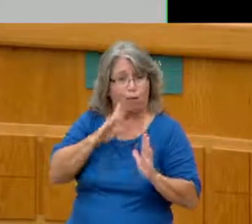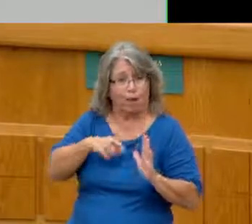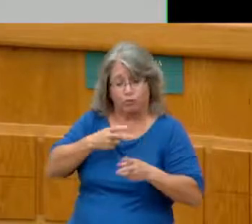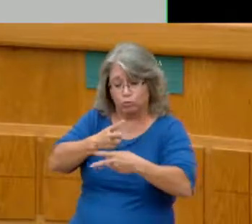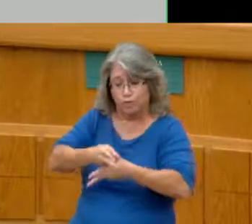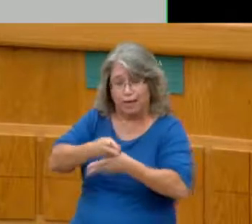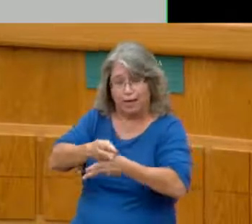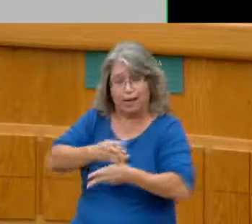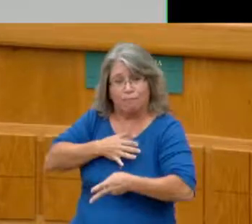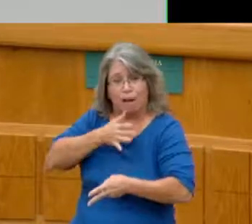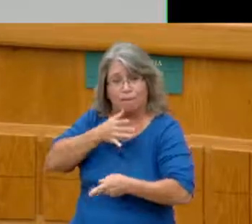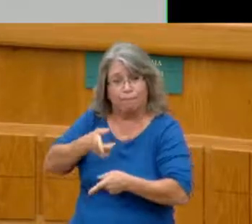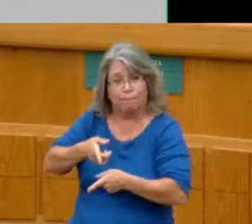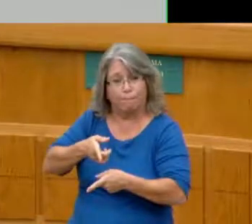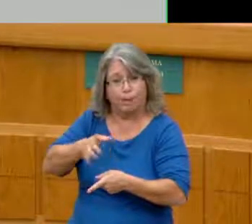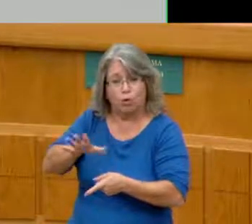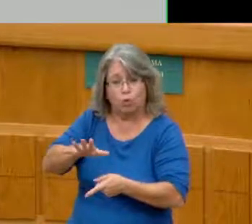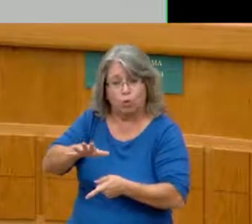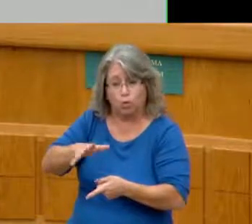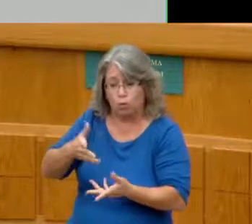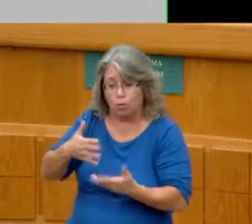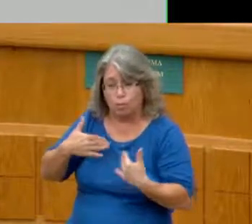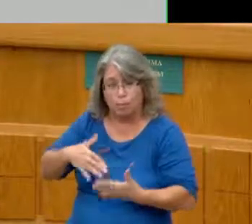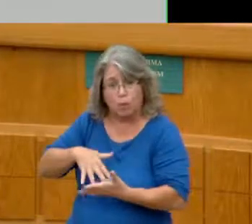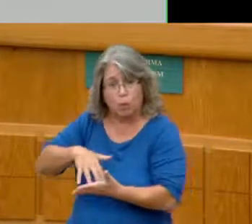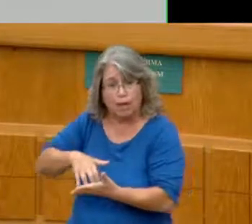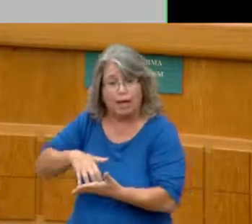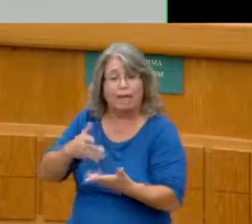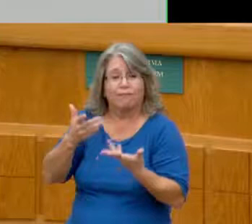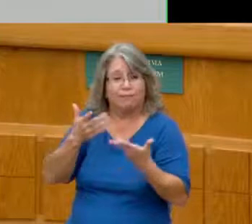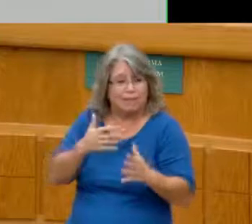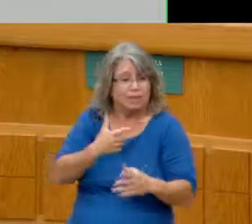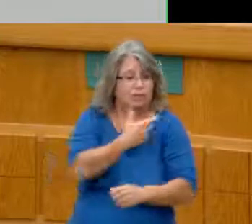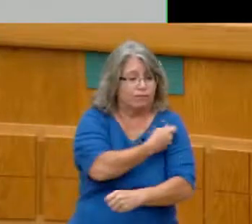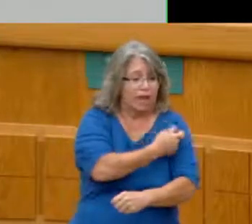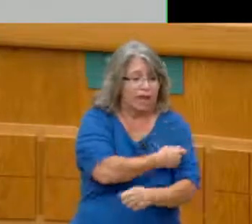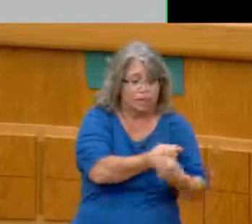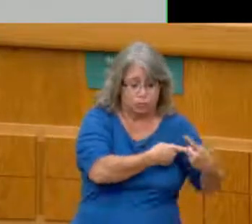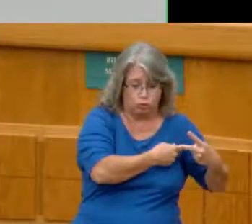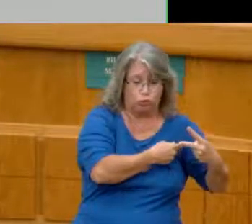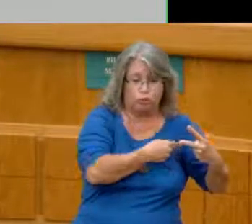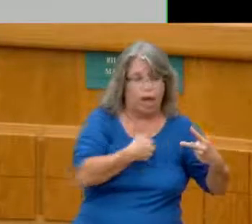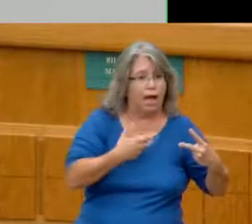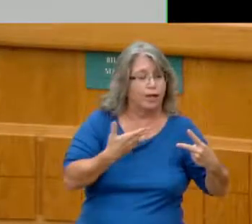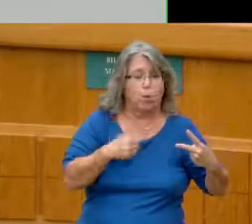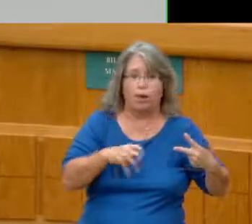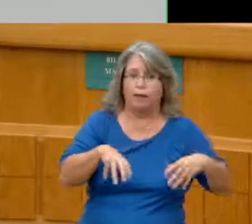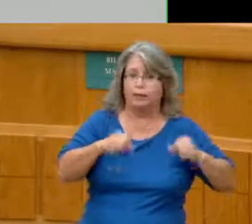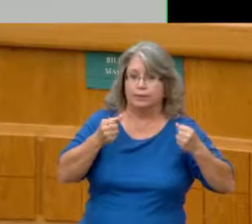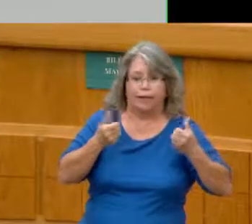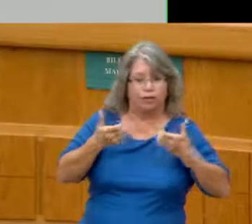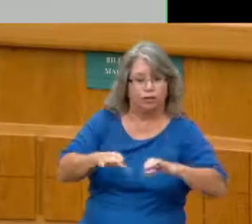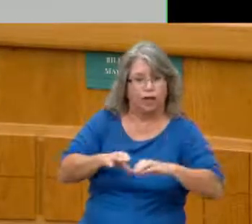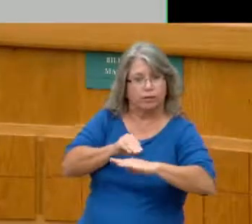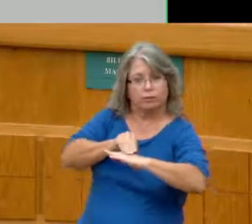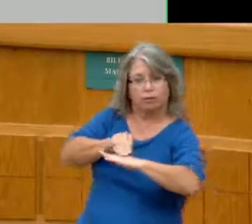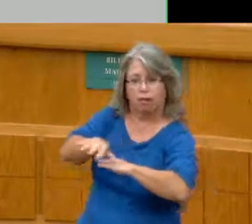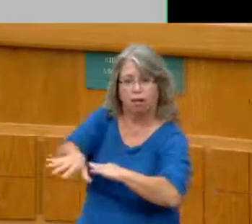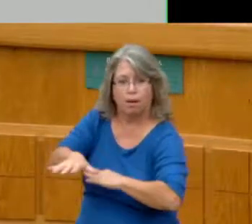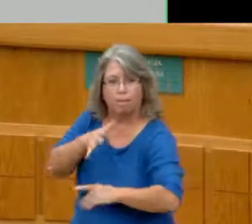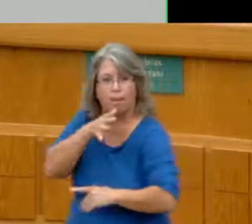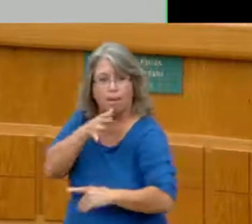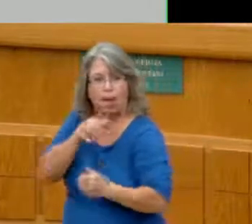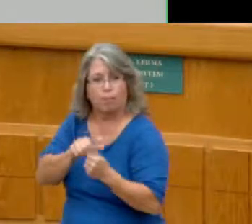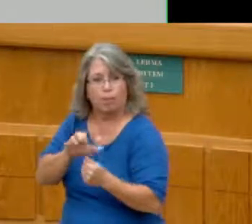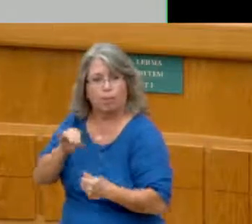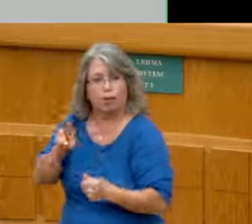fragile state. And even though I've been vaccinated before, I don't want to take any chances that I might infect her with COVID. And so that's why I got the booster, so I can